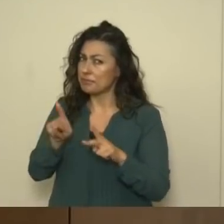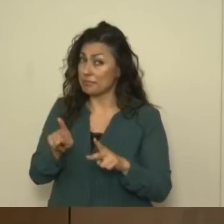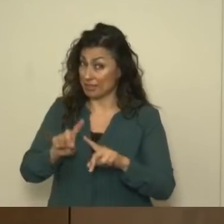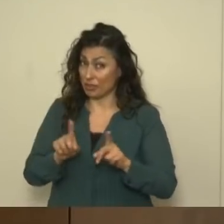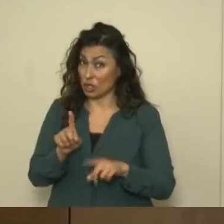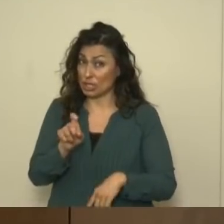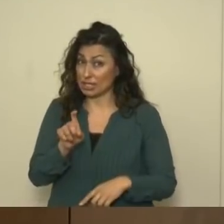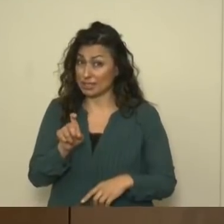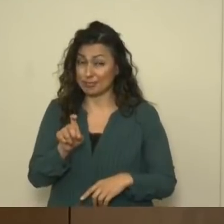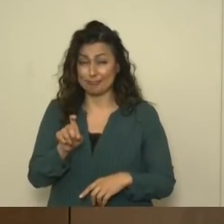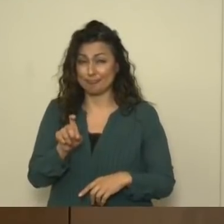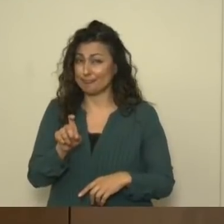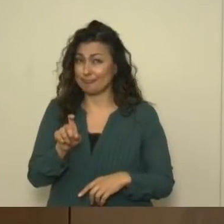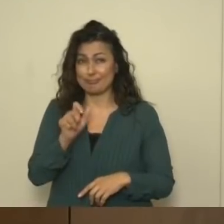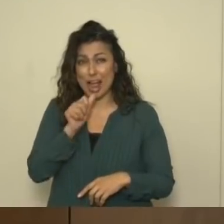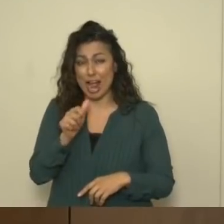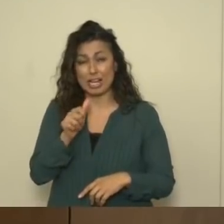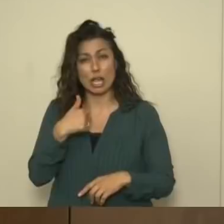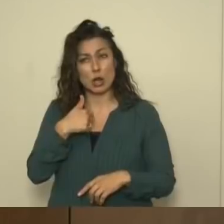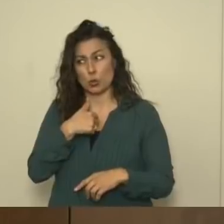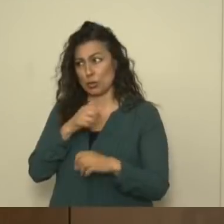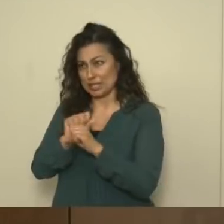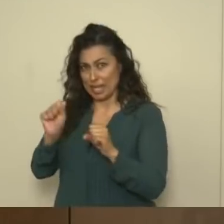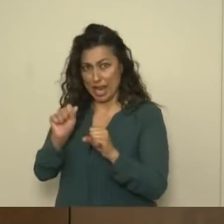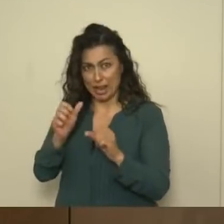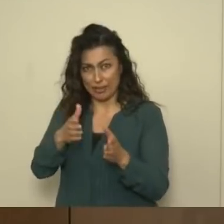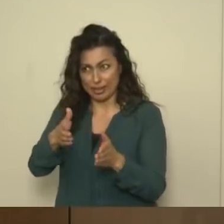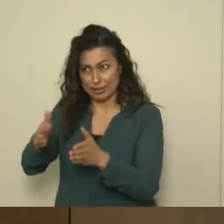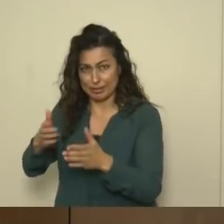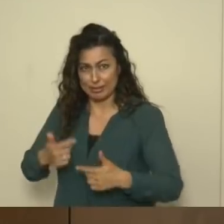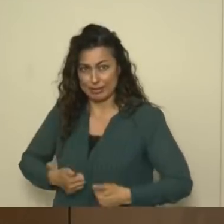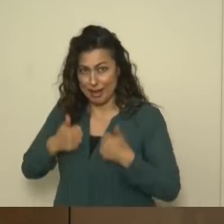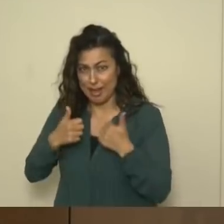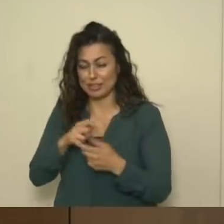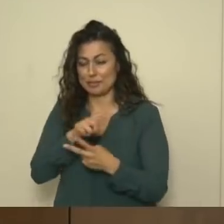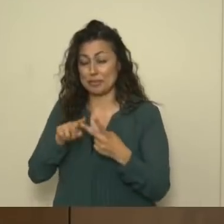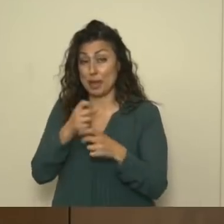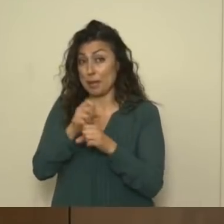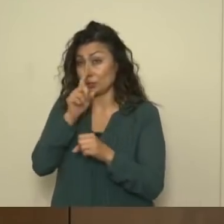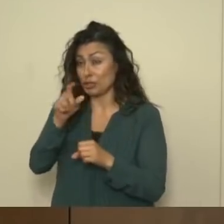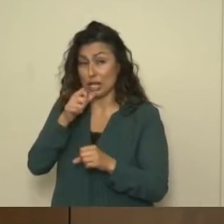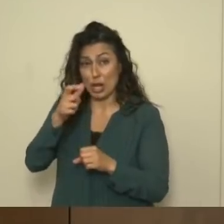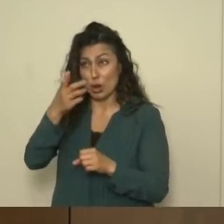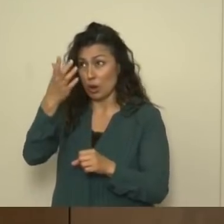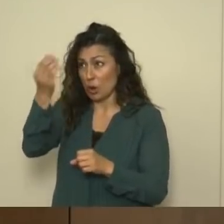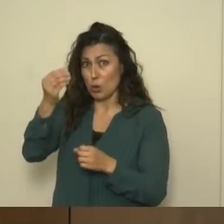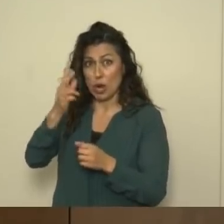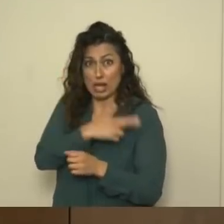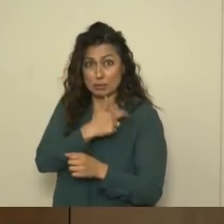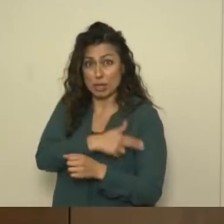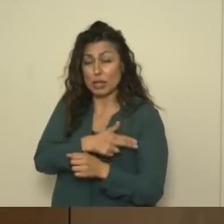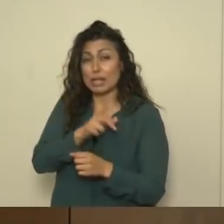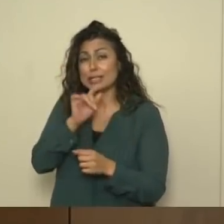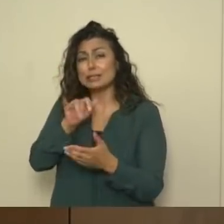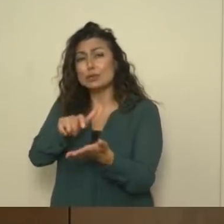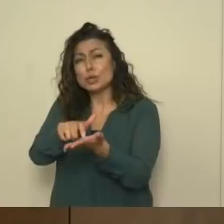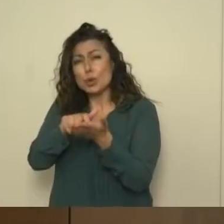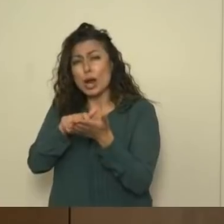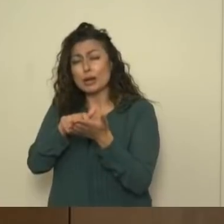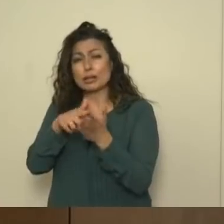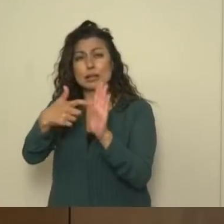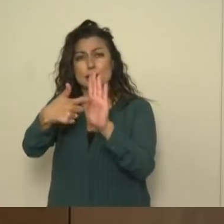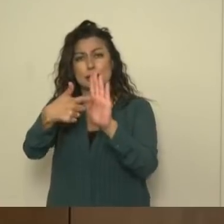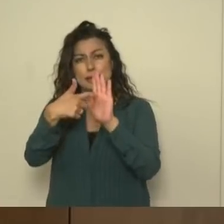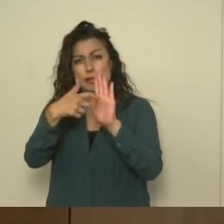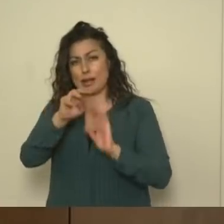different? We're saving people's lives. We're making sure that they don't go to the hospital. It's a requirement and a